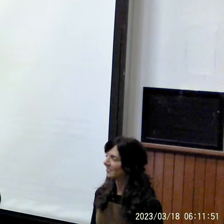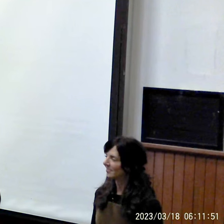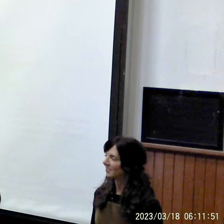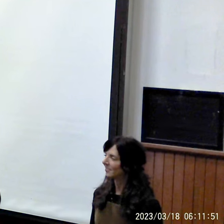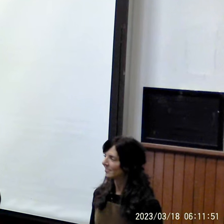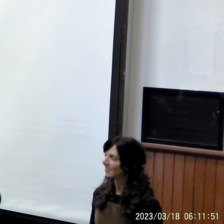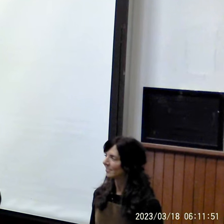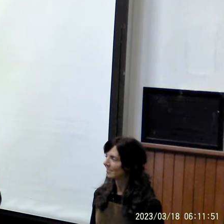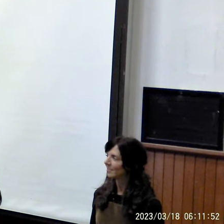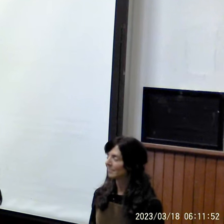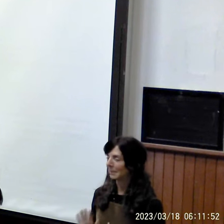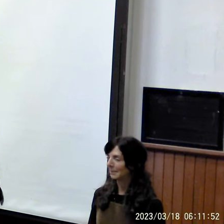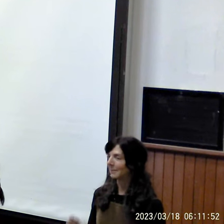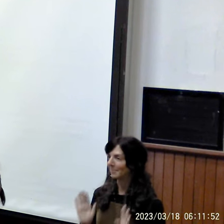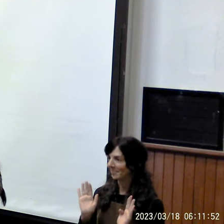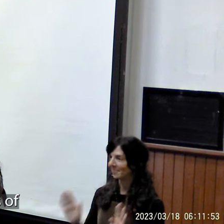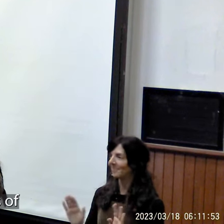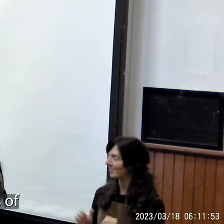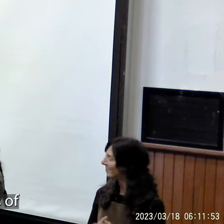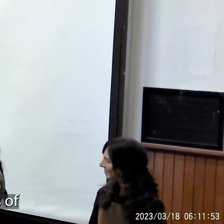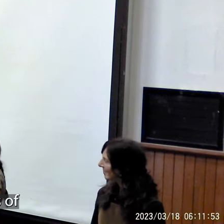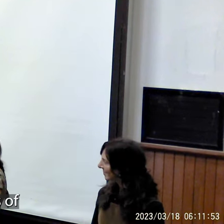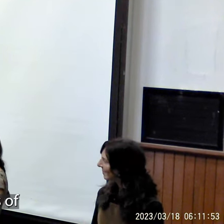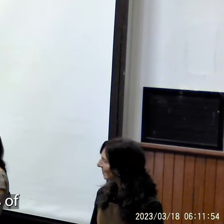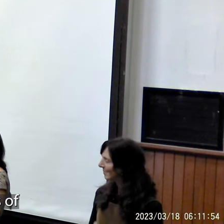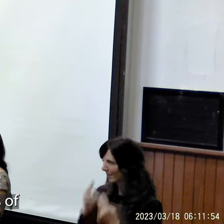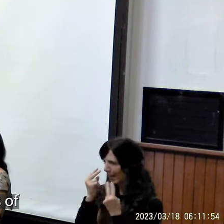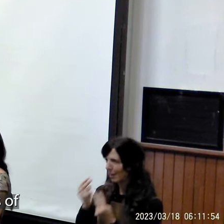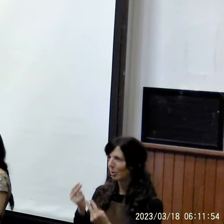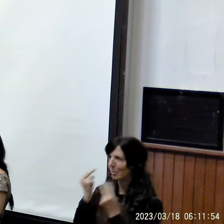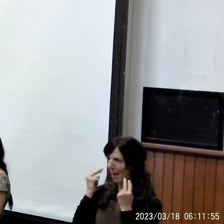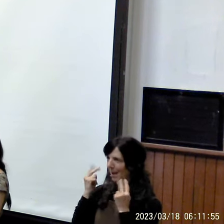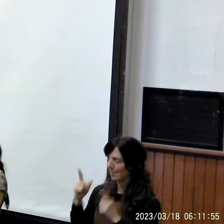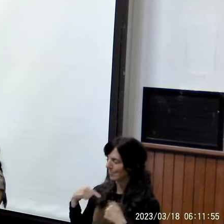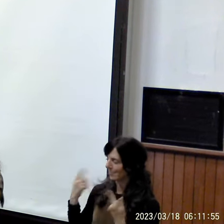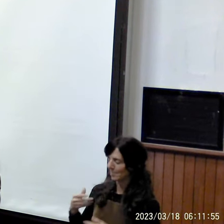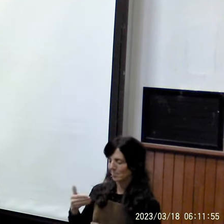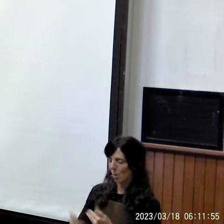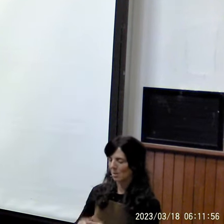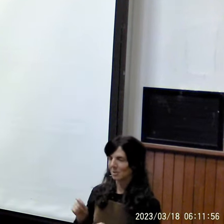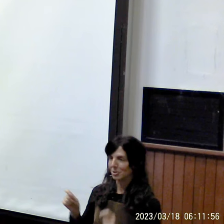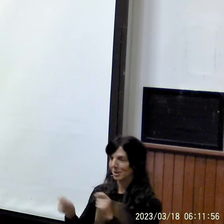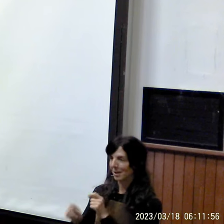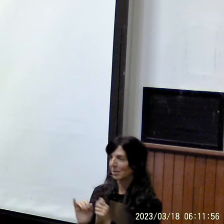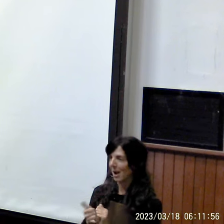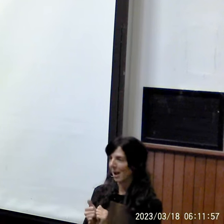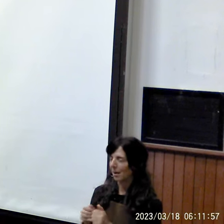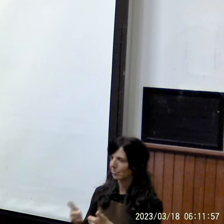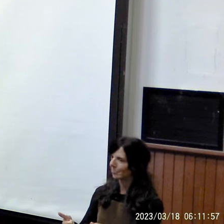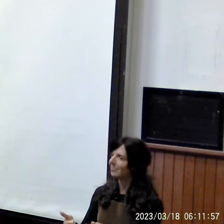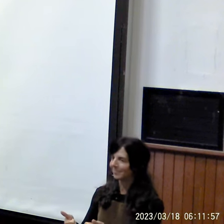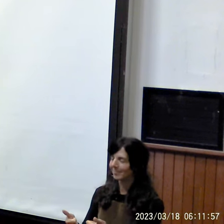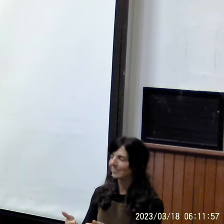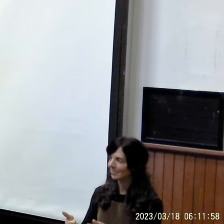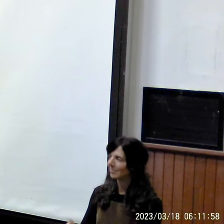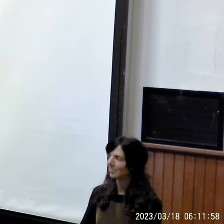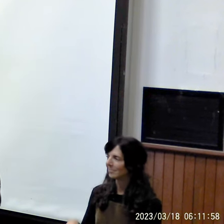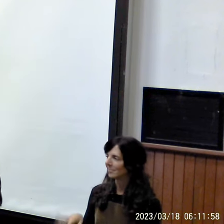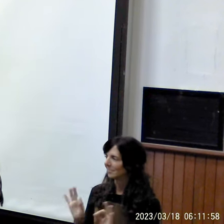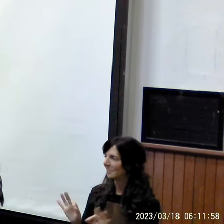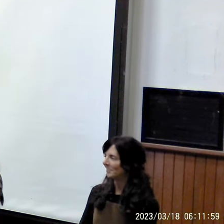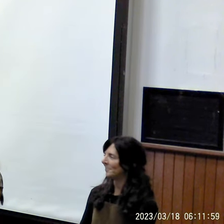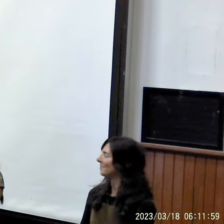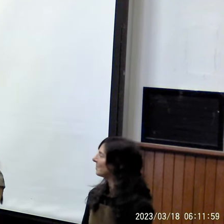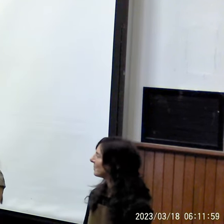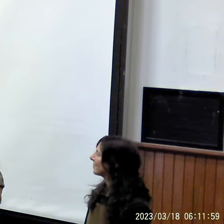It's amazing, you know, like to think about this whole processing, you know, transition processing.